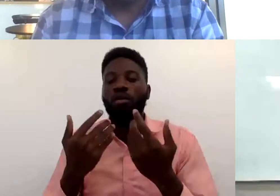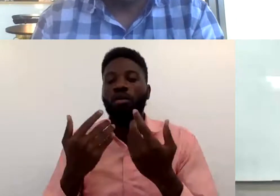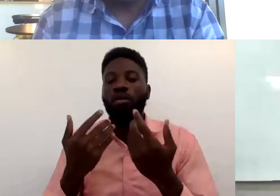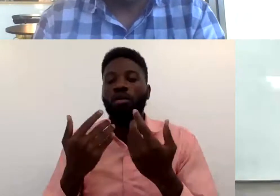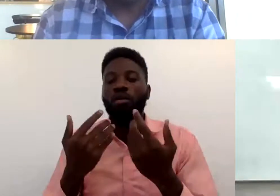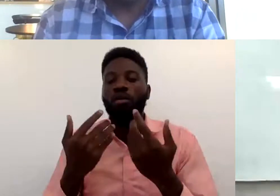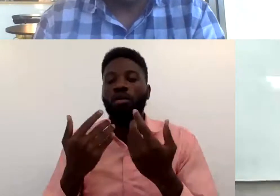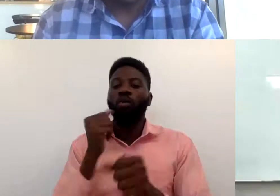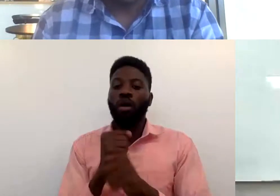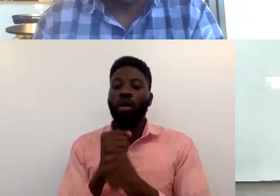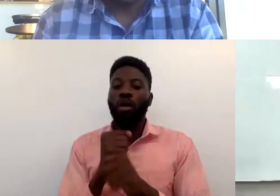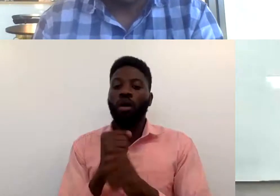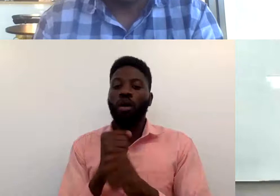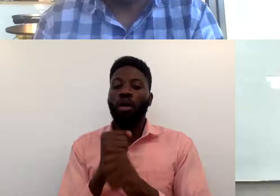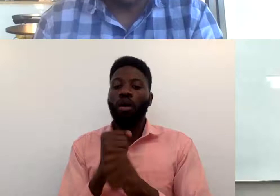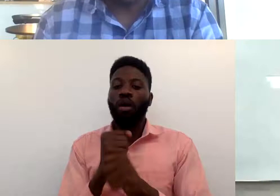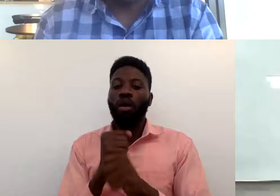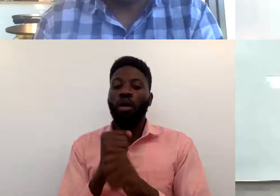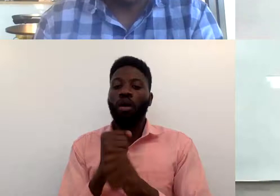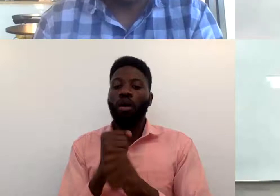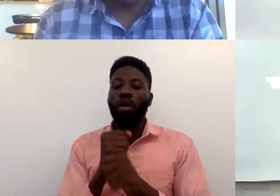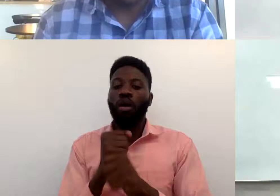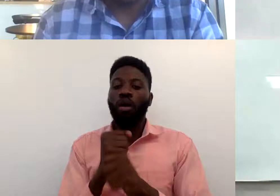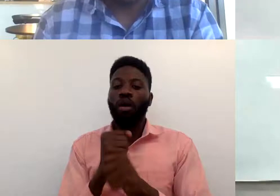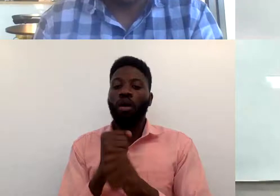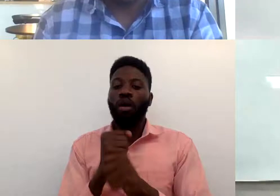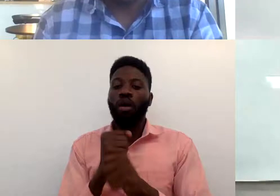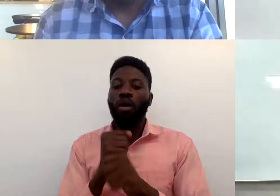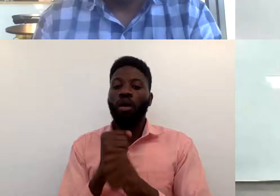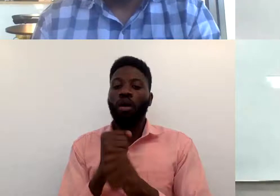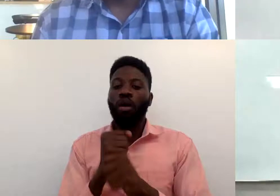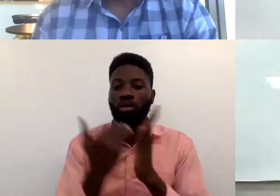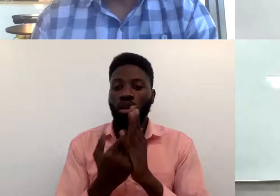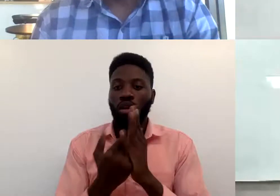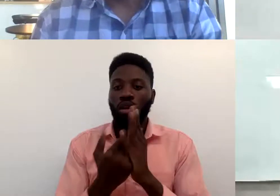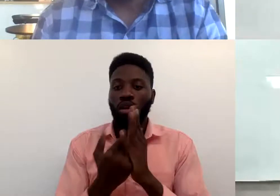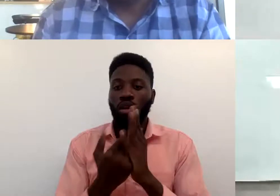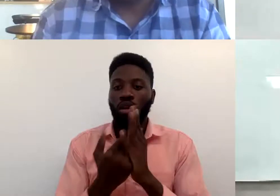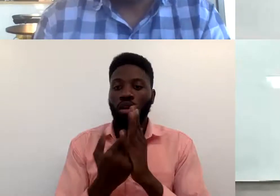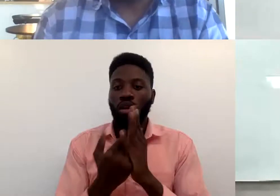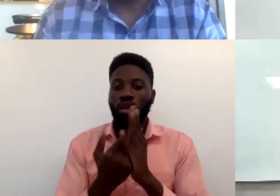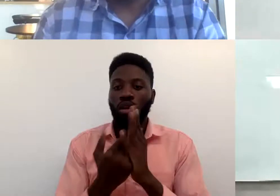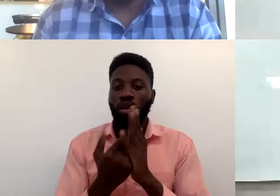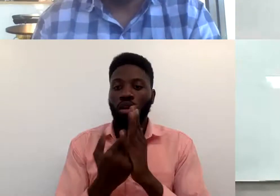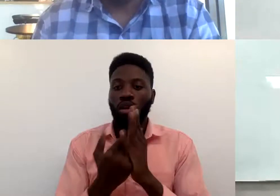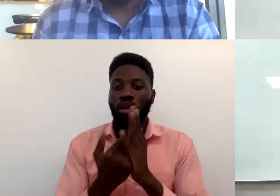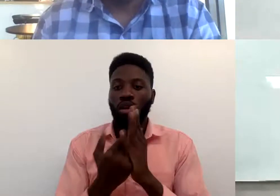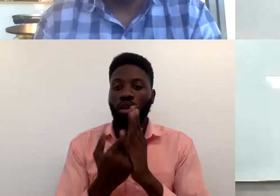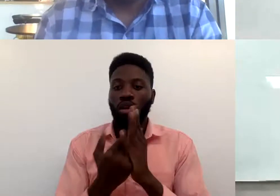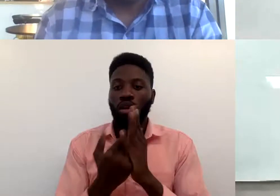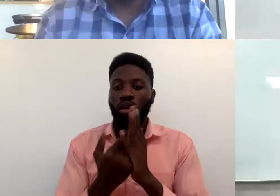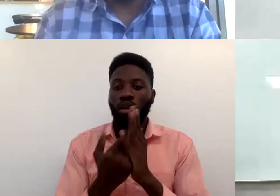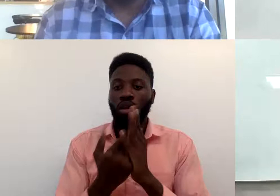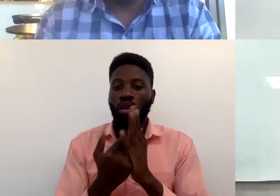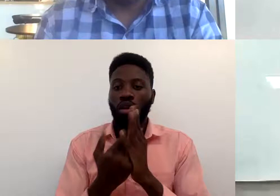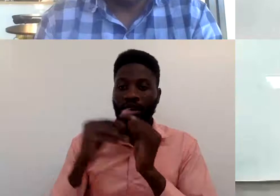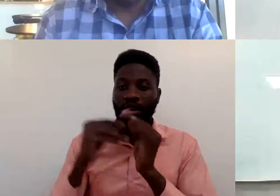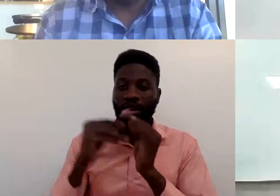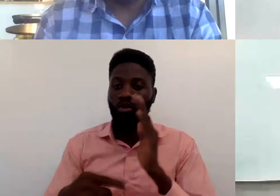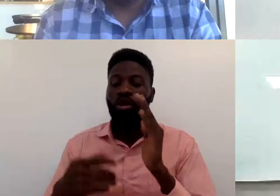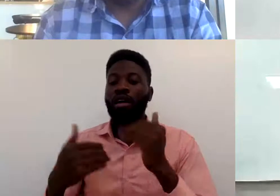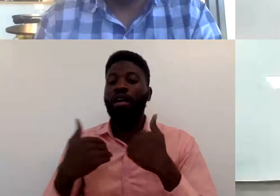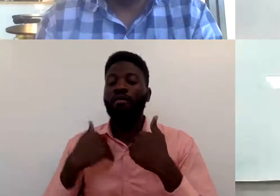is how the program has been working through this provision of technical skills. But in addition to that is a lot